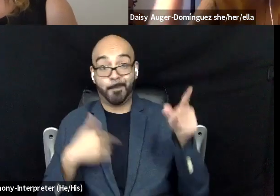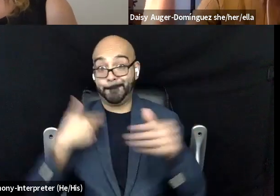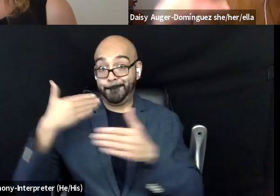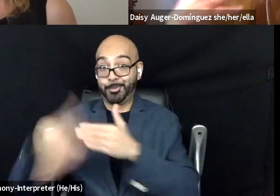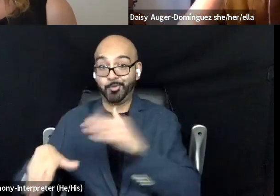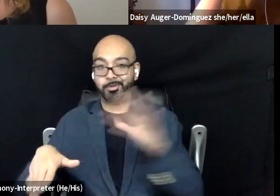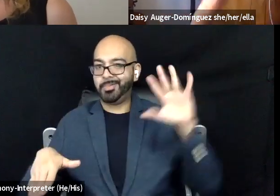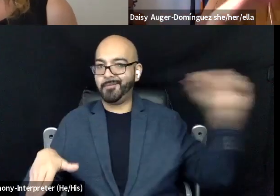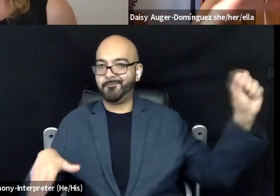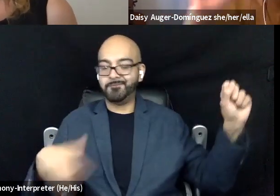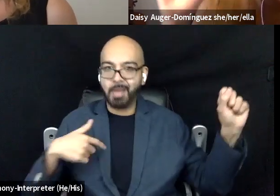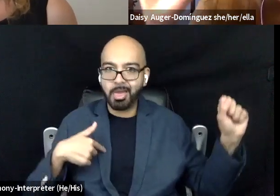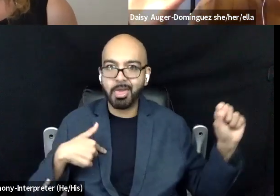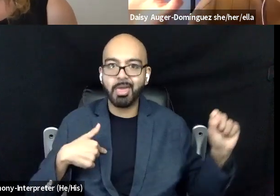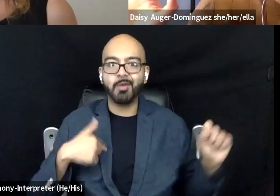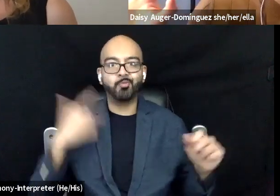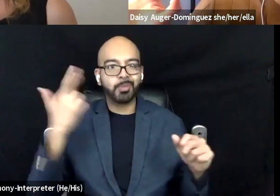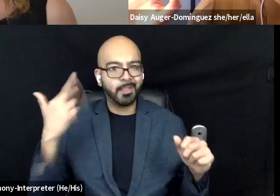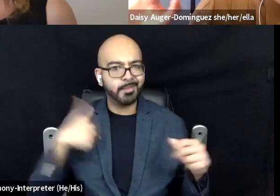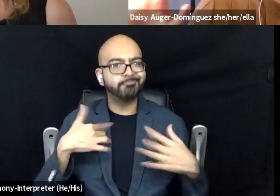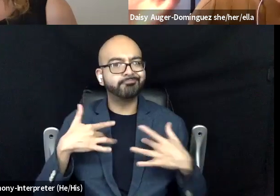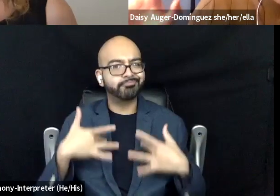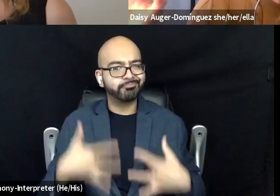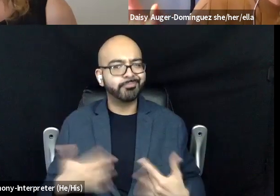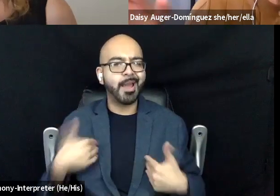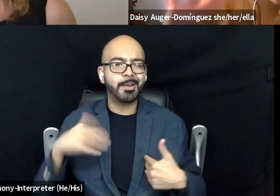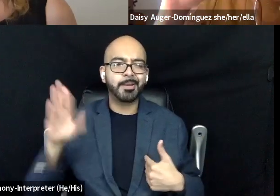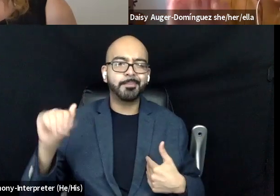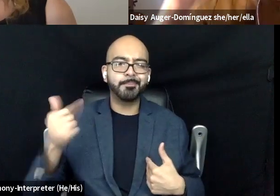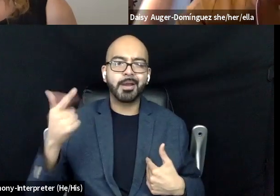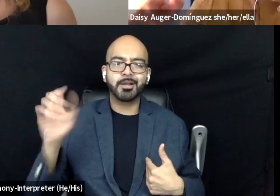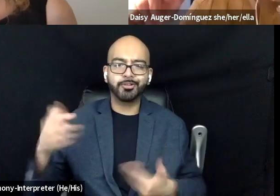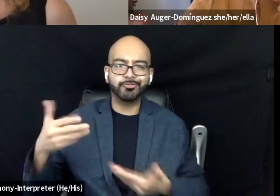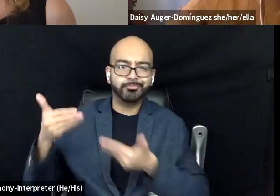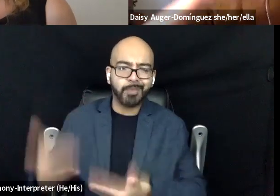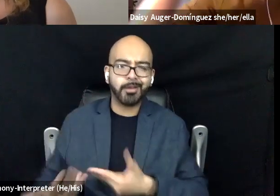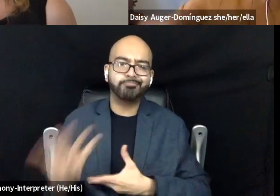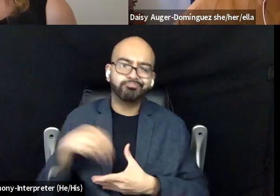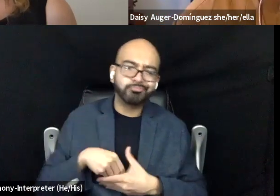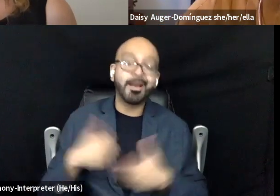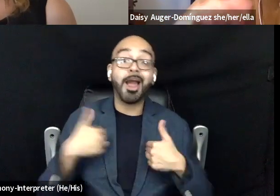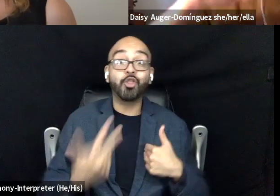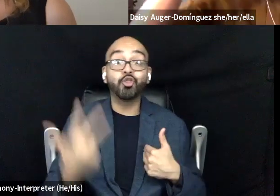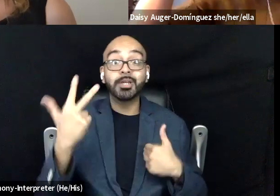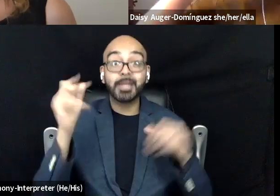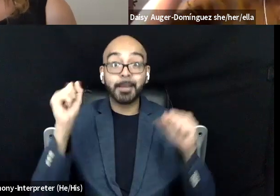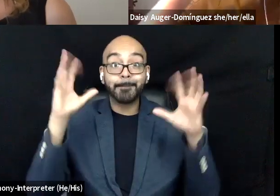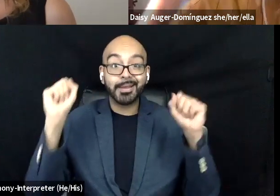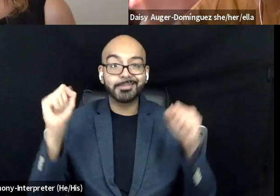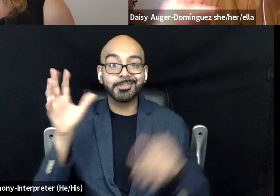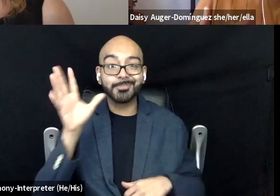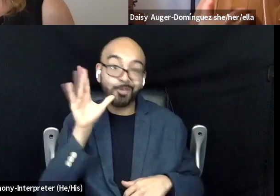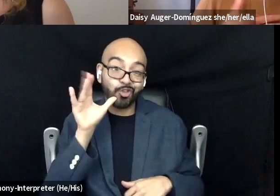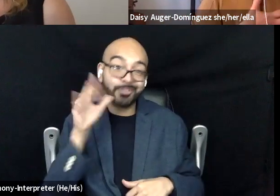the baggage that I had about that. I had grown up with, like, three amazing mothers. I have my grandmother and my two aunts that overmothered me. So I was like, I had a